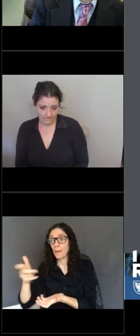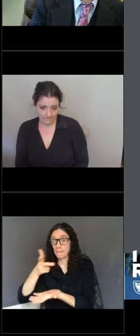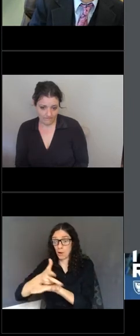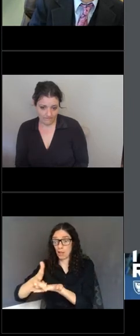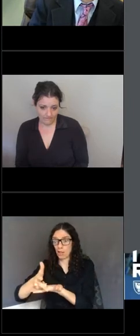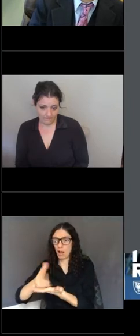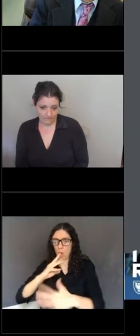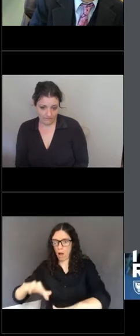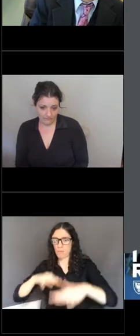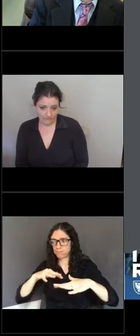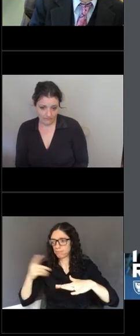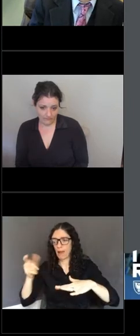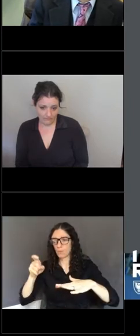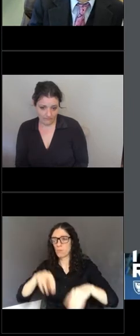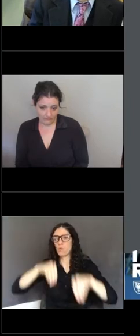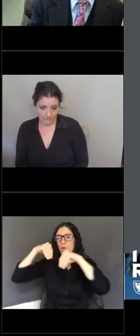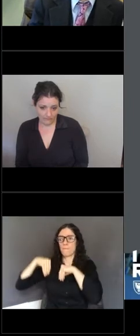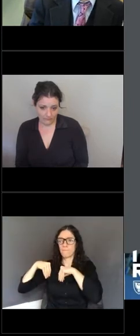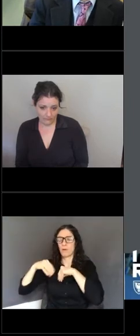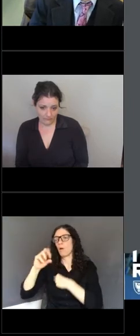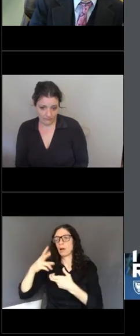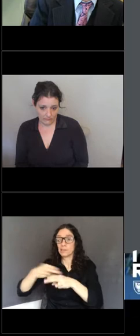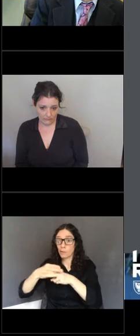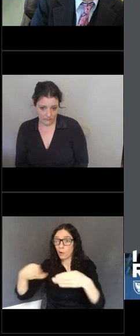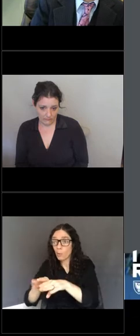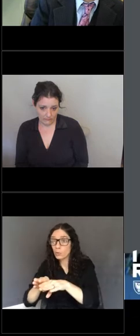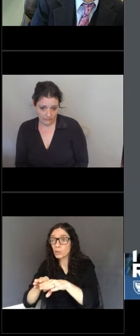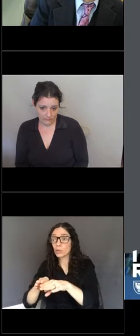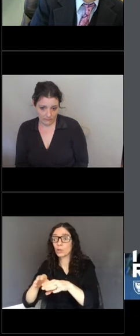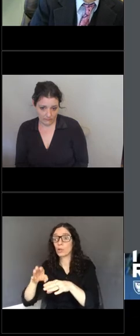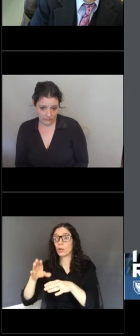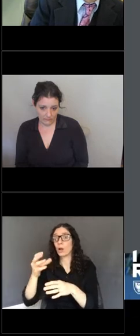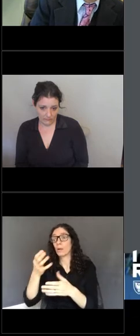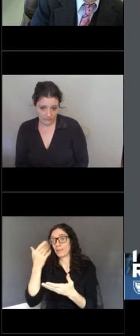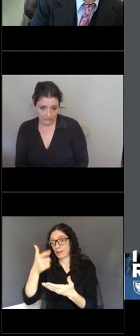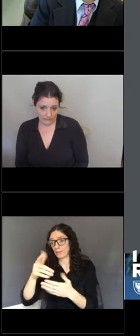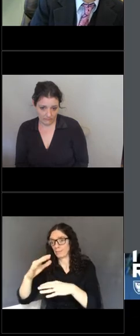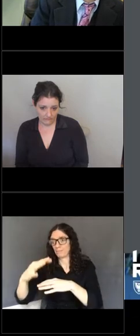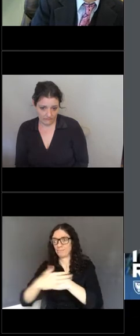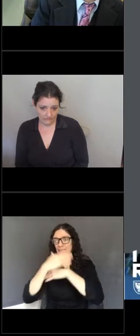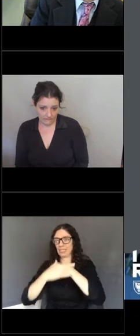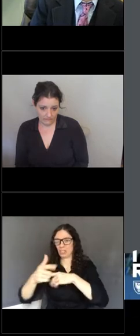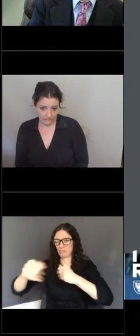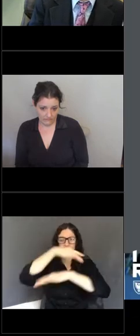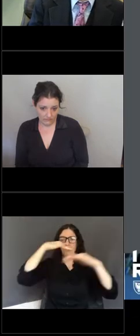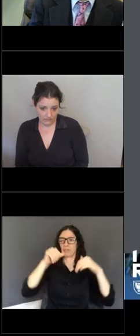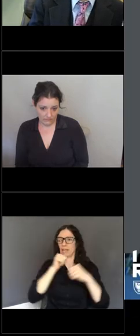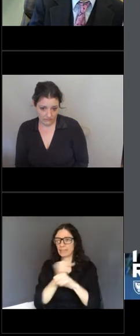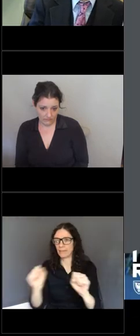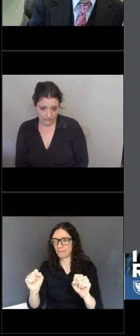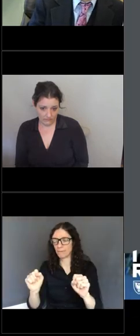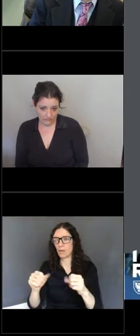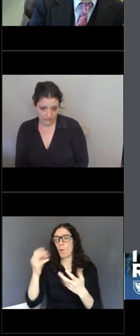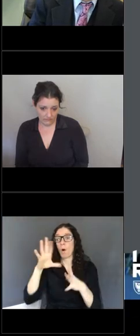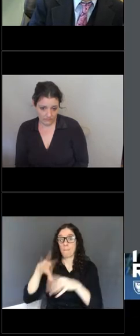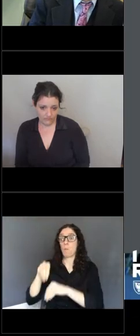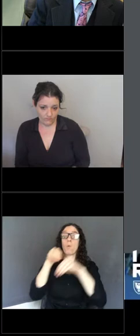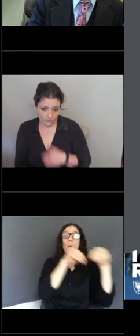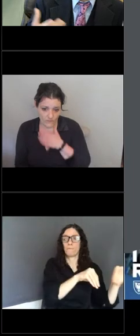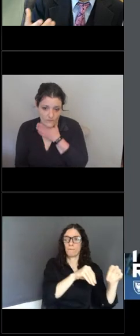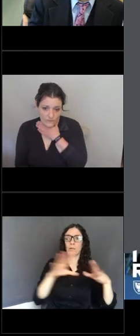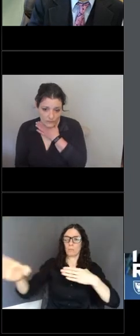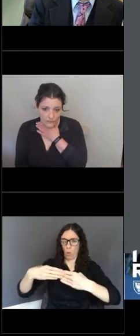temporary closures for paths or accessibilities to some of the beaches to compensate for the changing in sea level